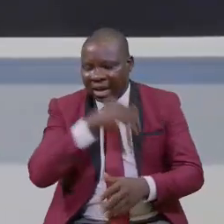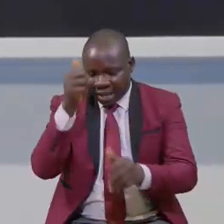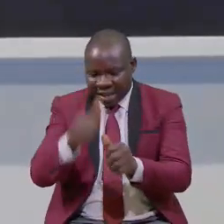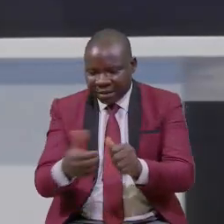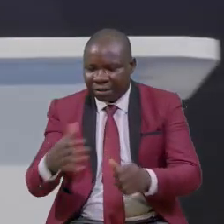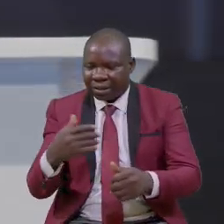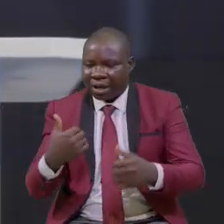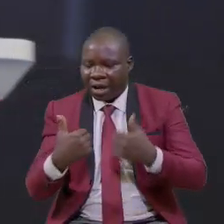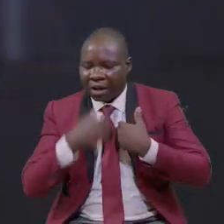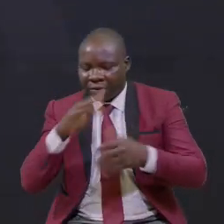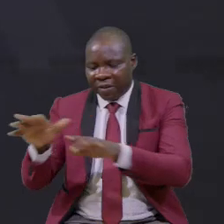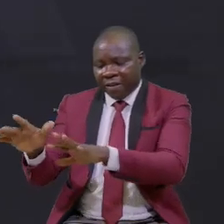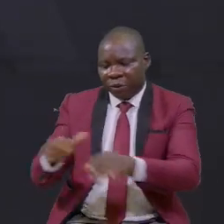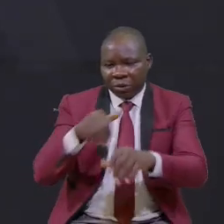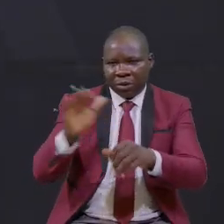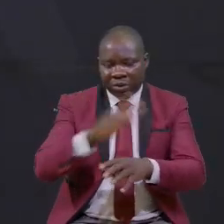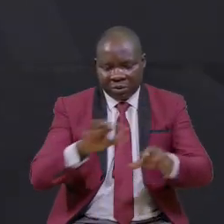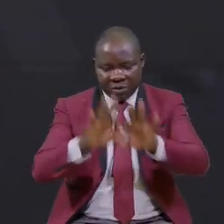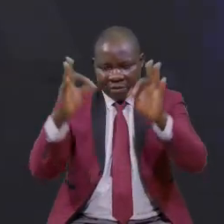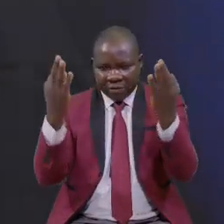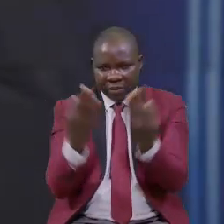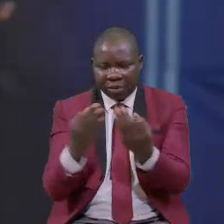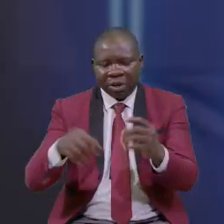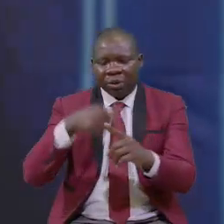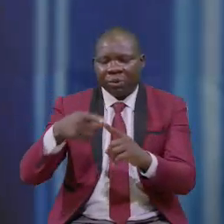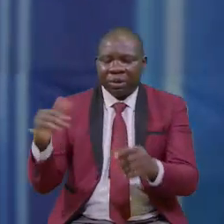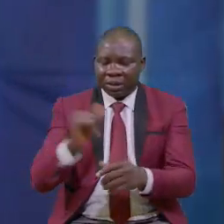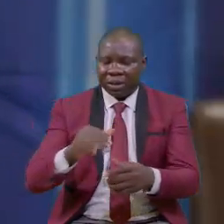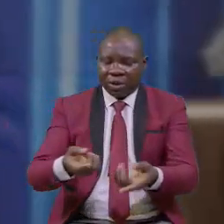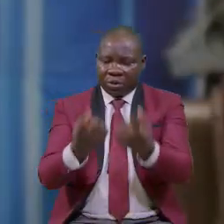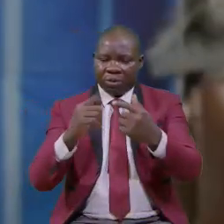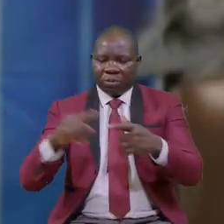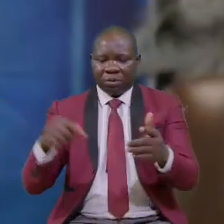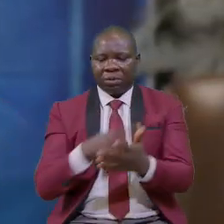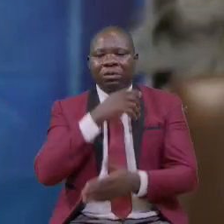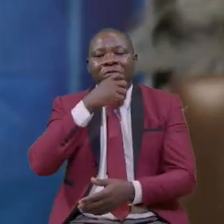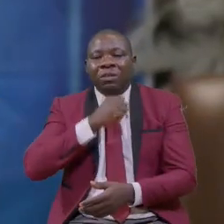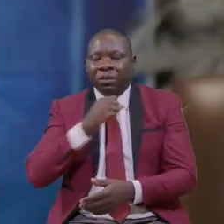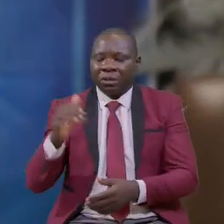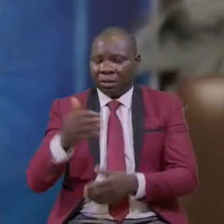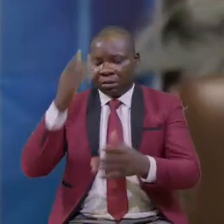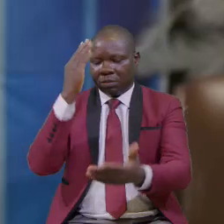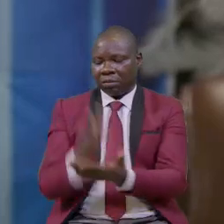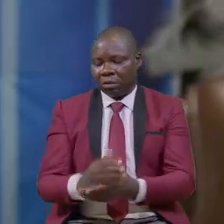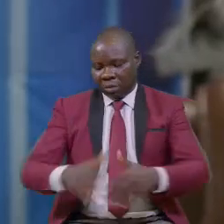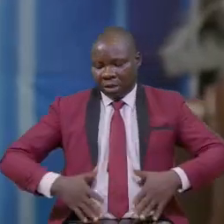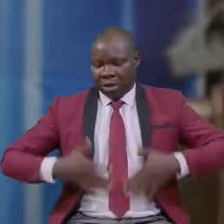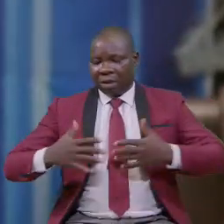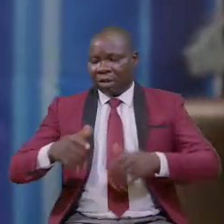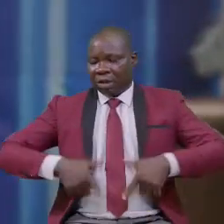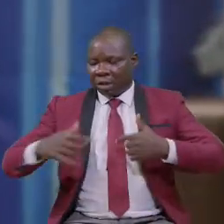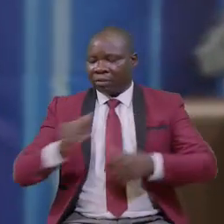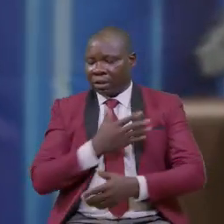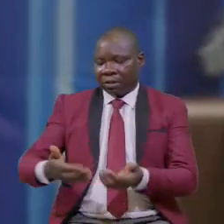family. When they get to this age, they pack up and they die. But now you